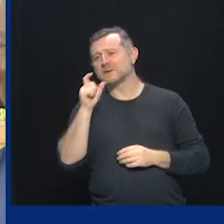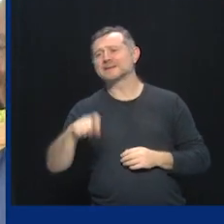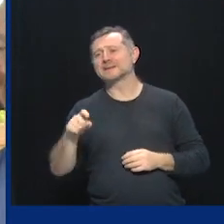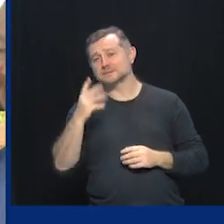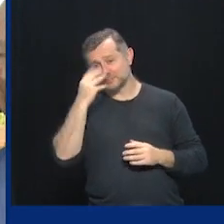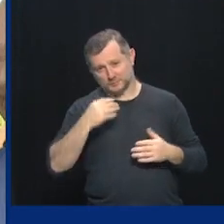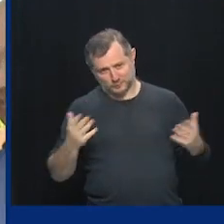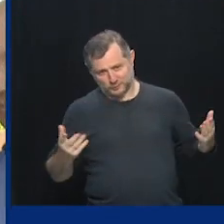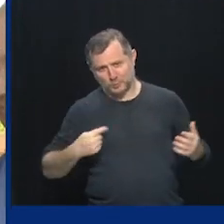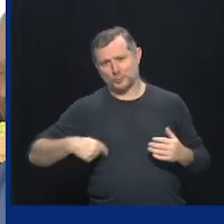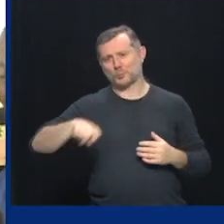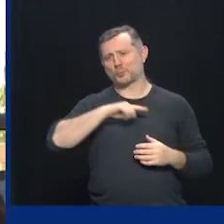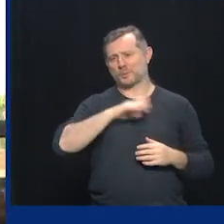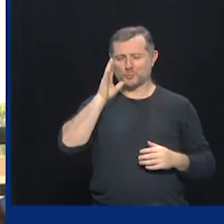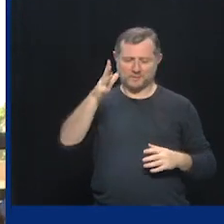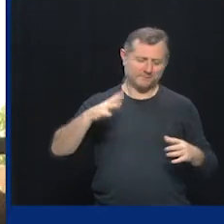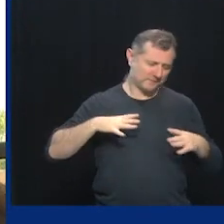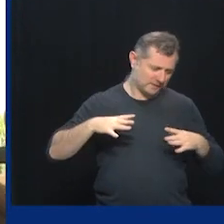us.